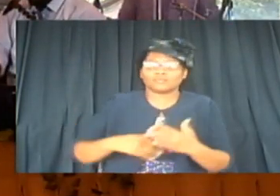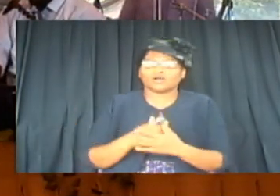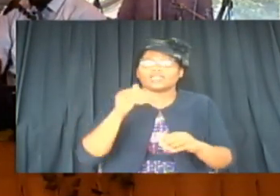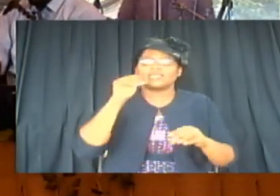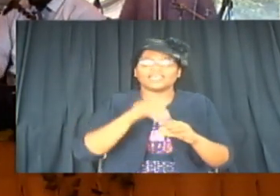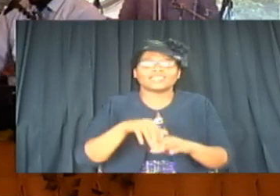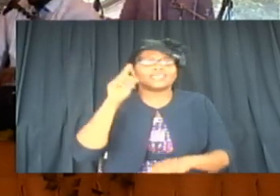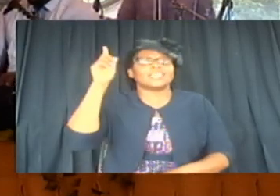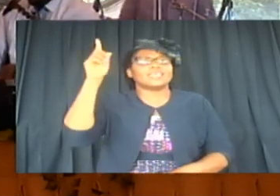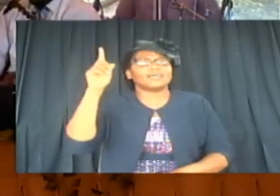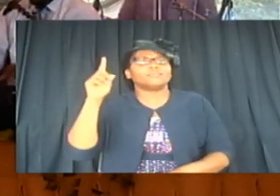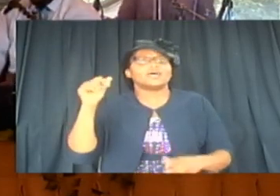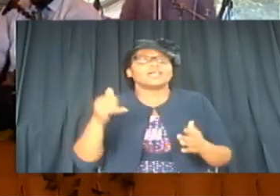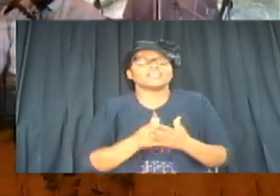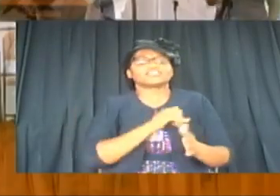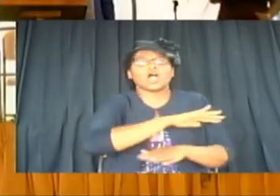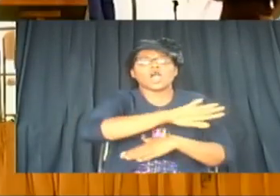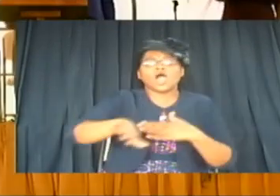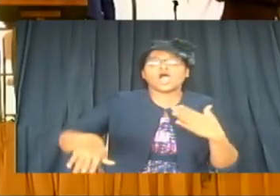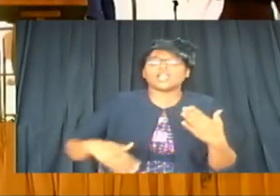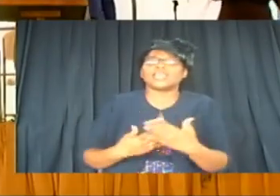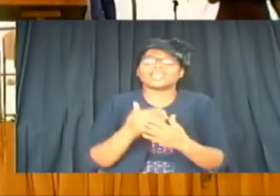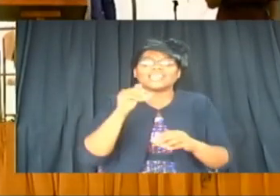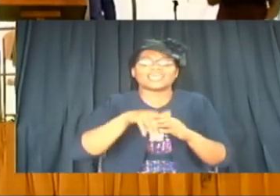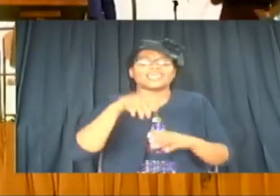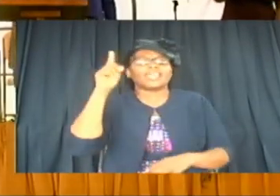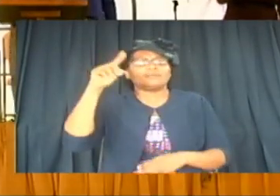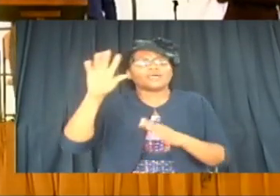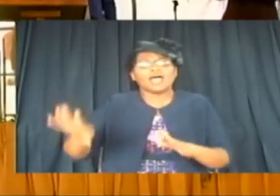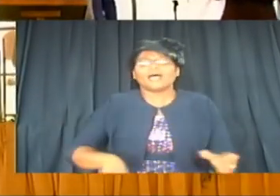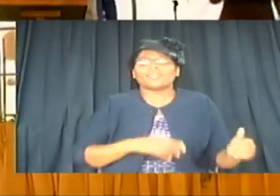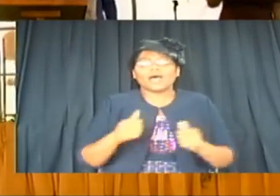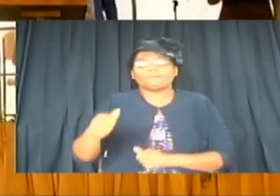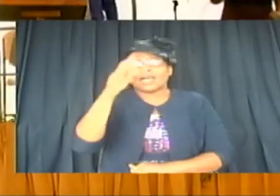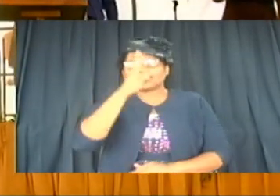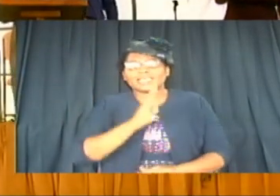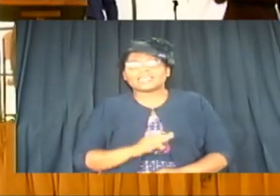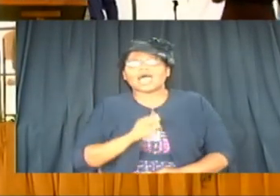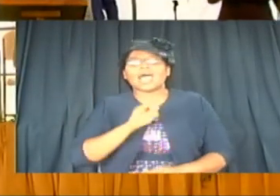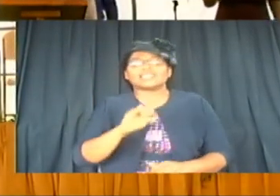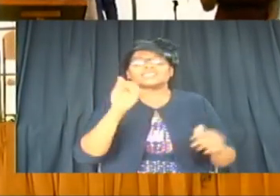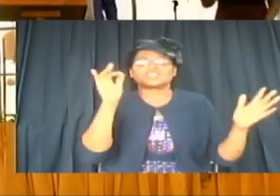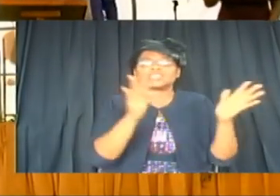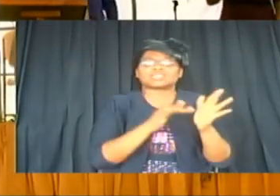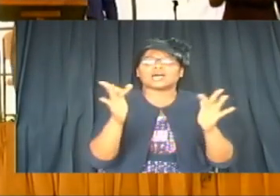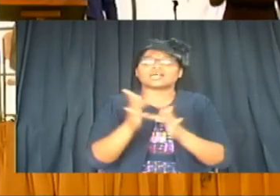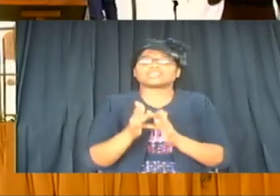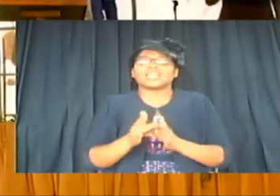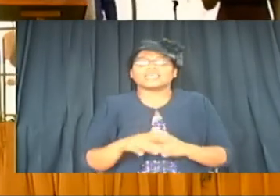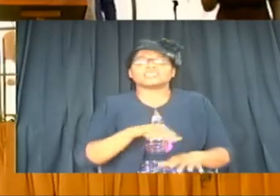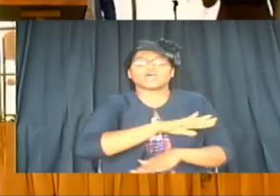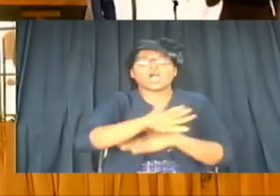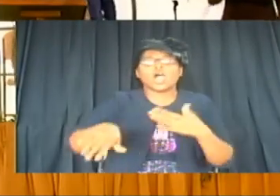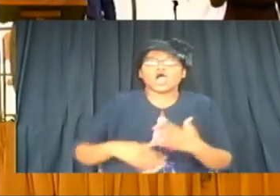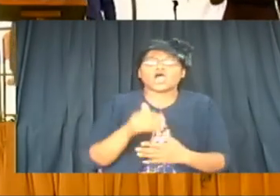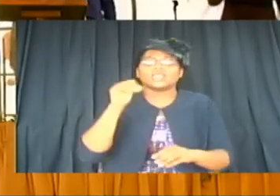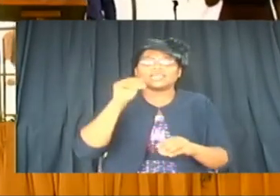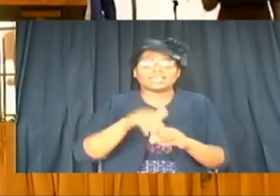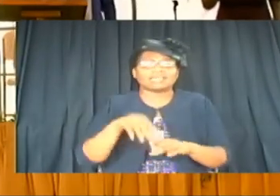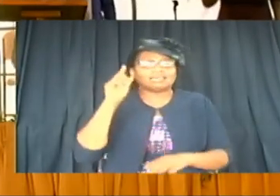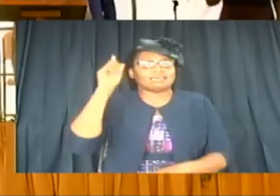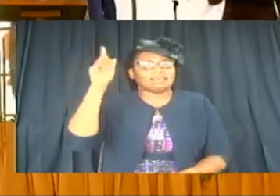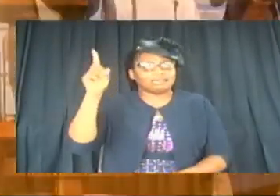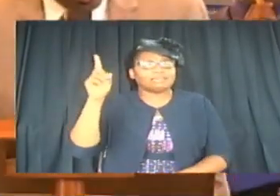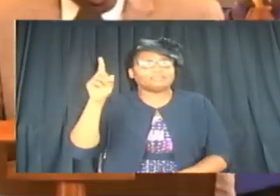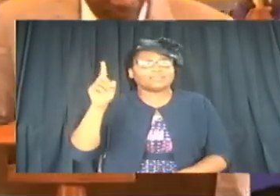It's all in Him. It's all in Him. The mighty God is Jesus. It's all